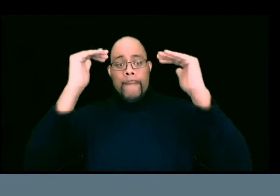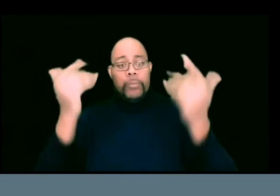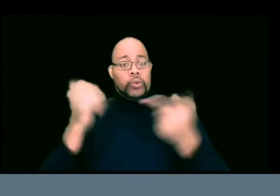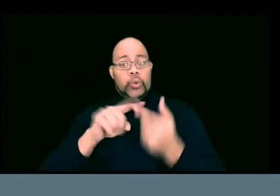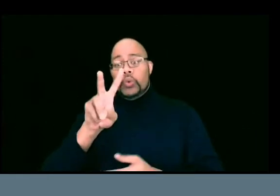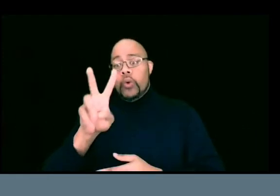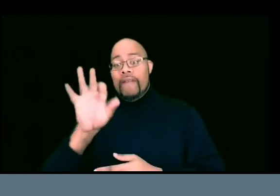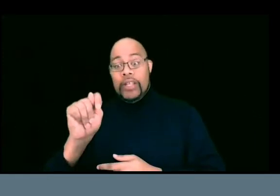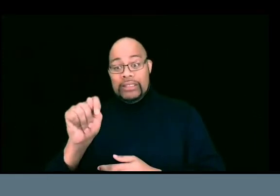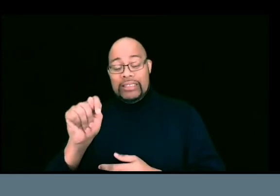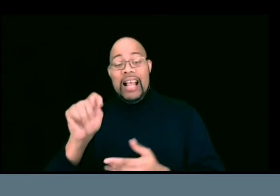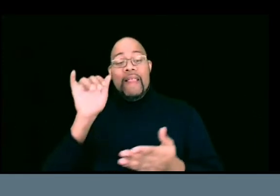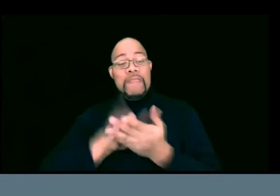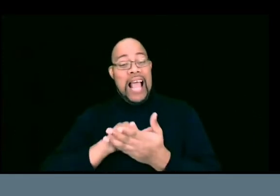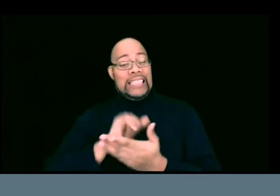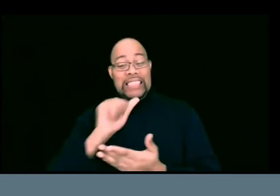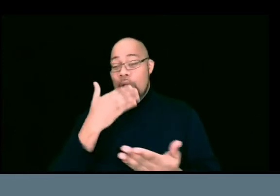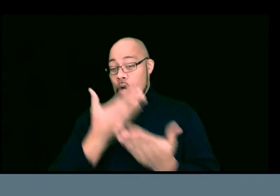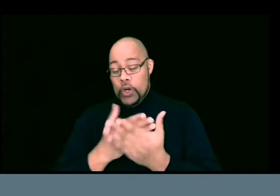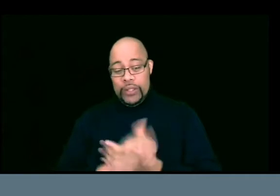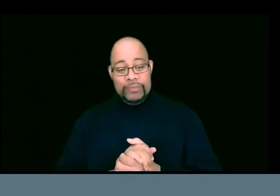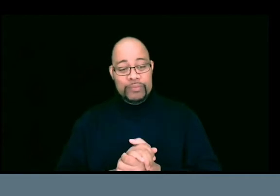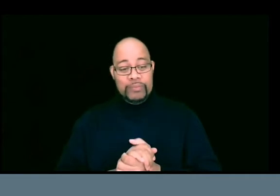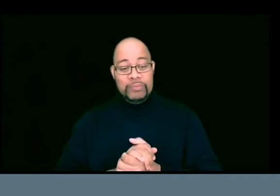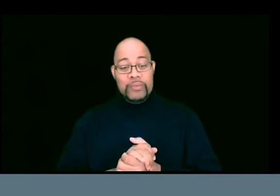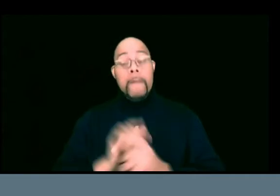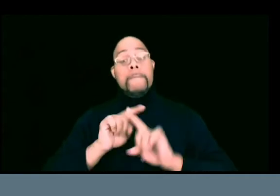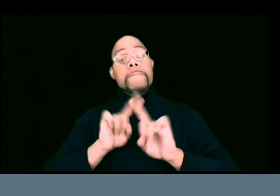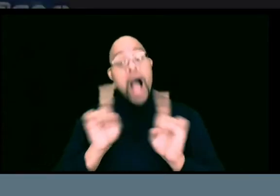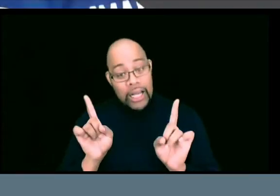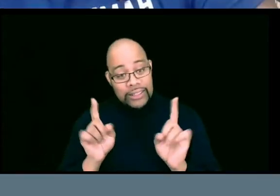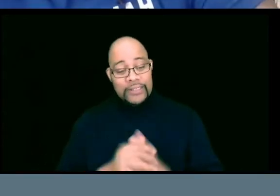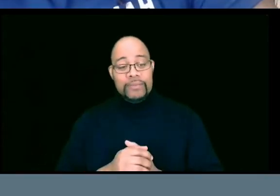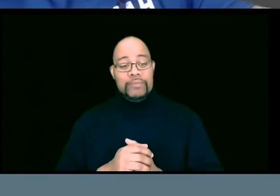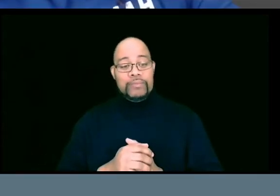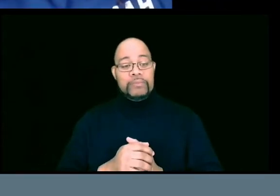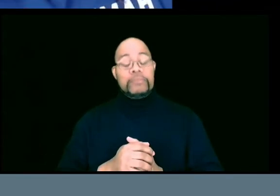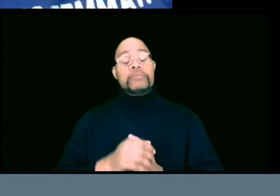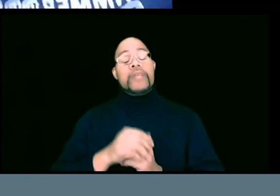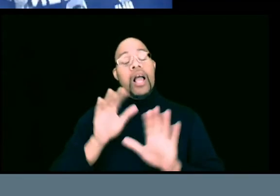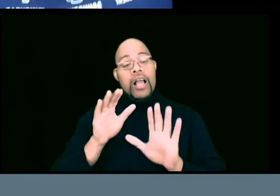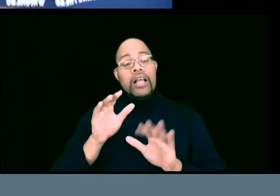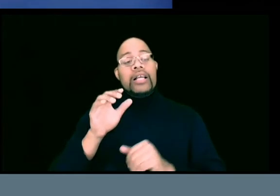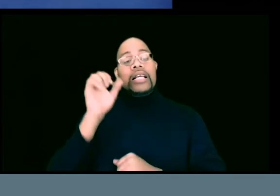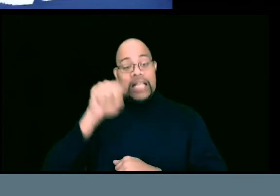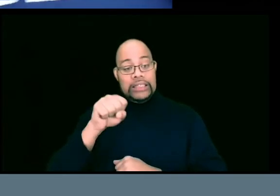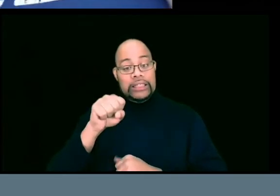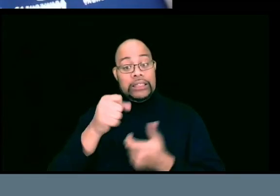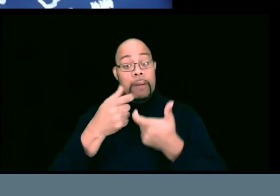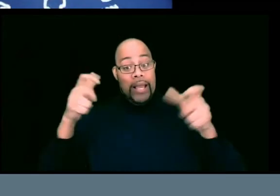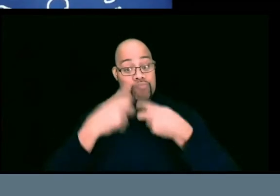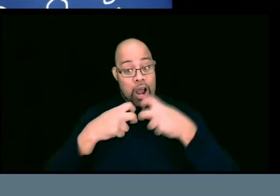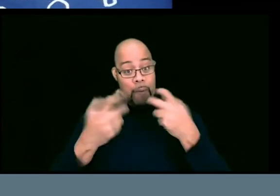could mean sea level rises of up to 2 feet. That does not sound good. However, and